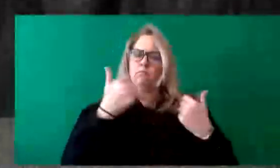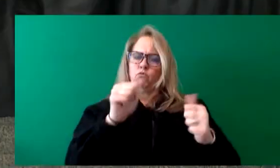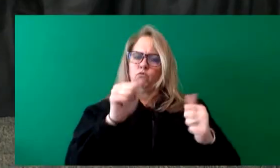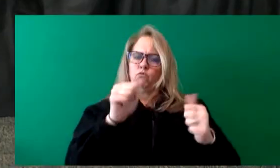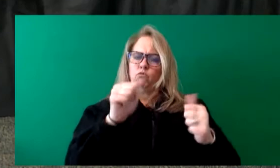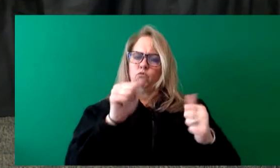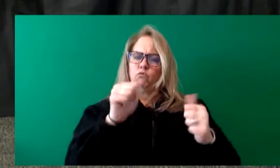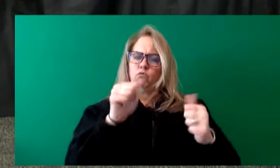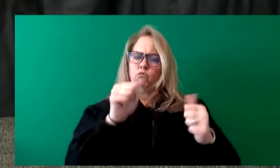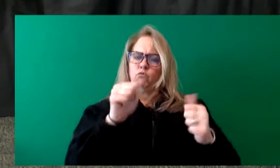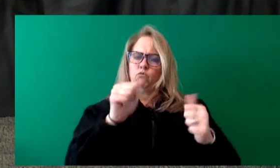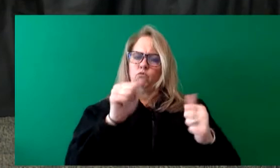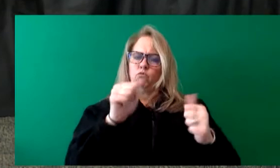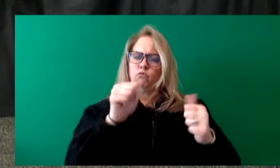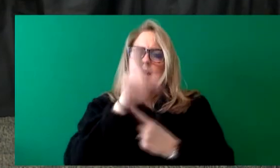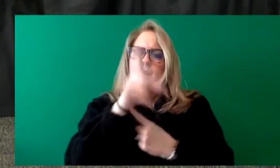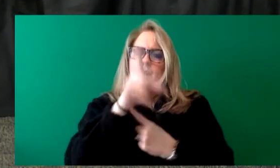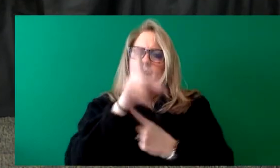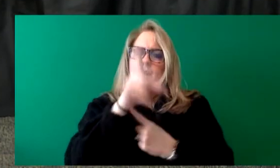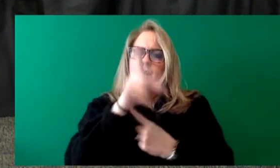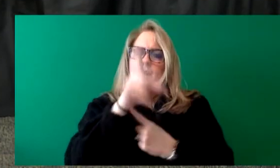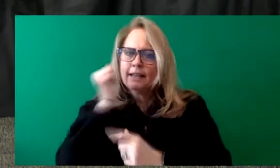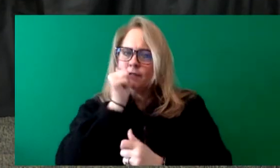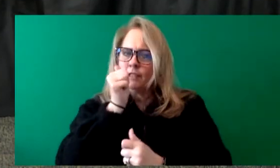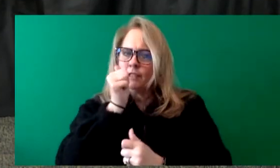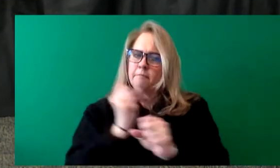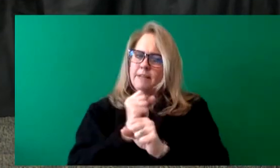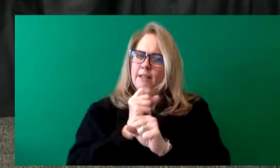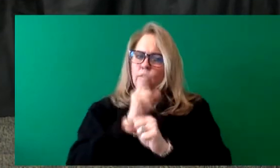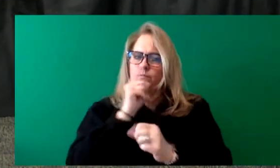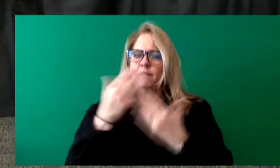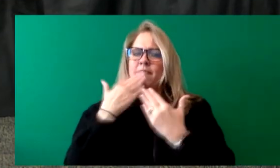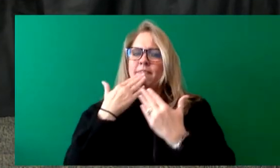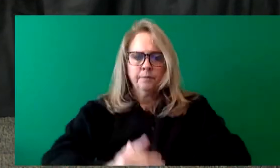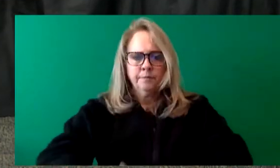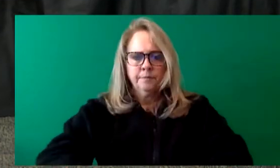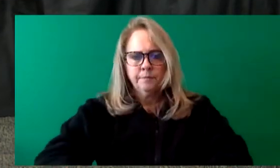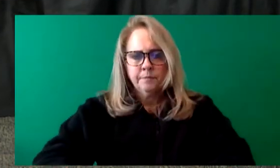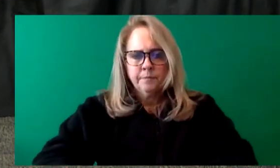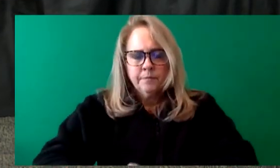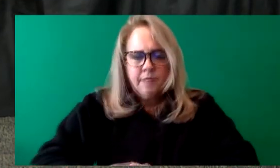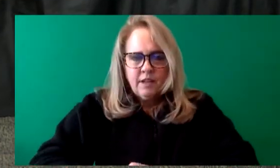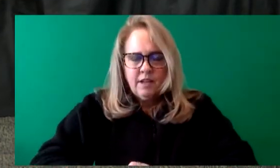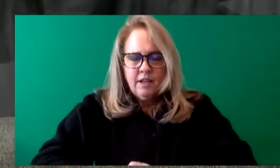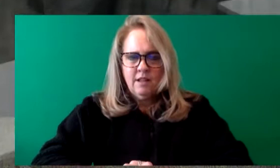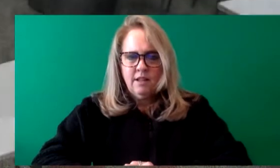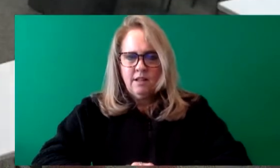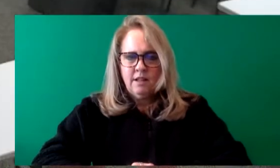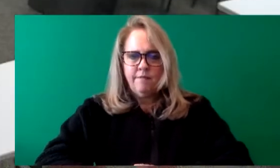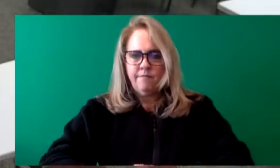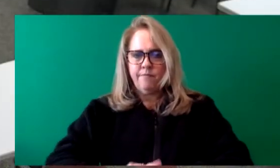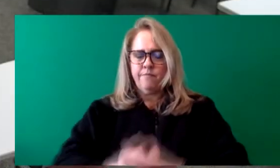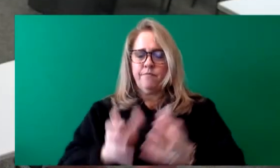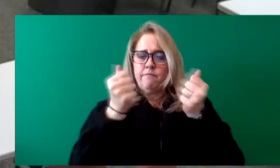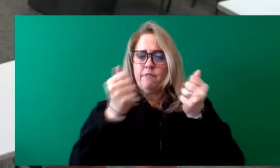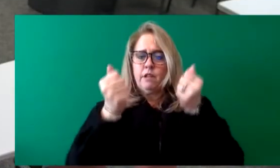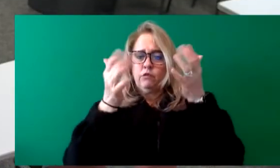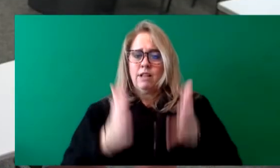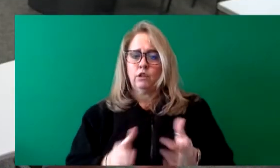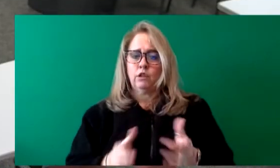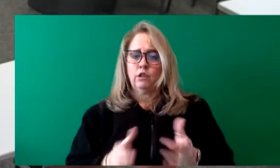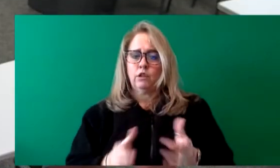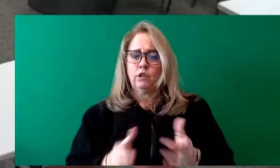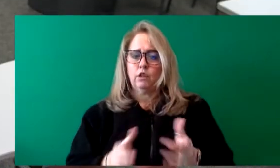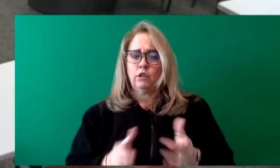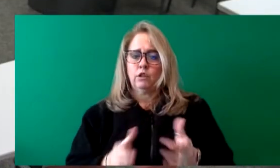Thank you, Fadi. Before we move on to the next portions of the director's report, I'd like to just pause here and see if there's any questions.